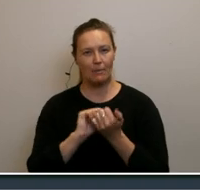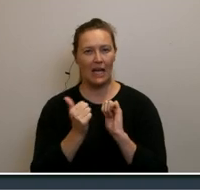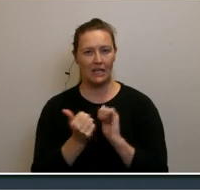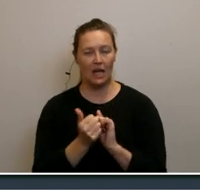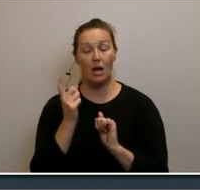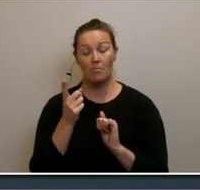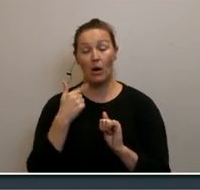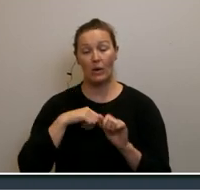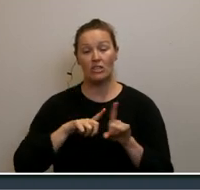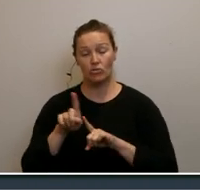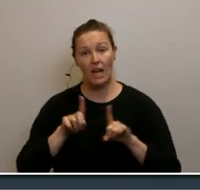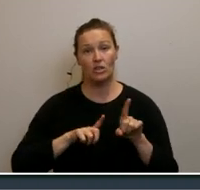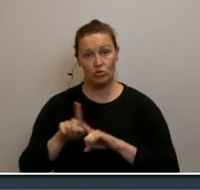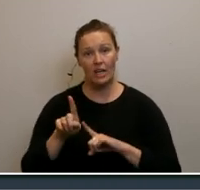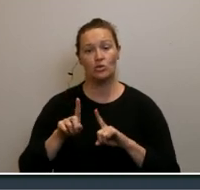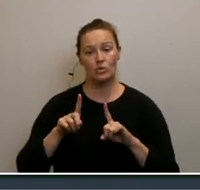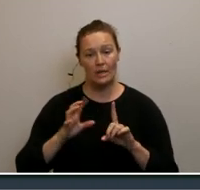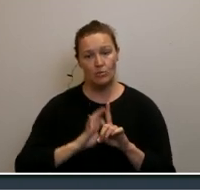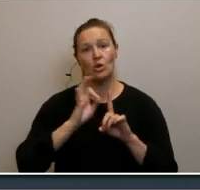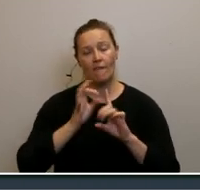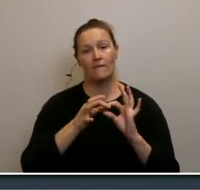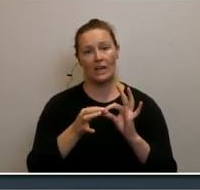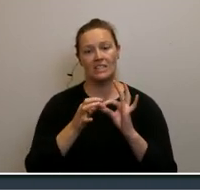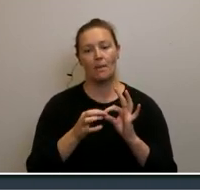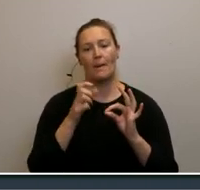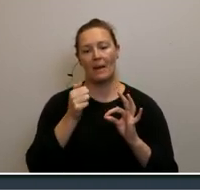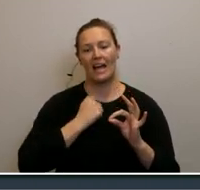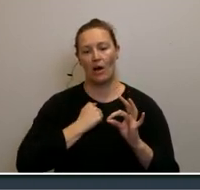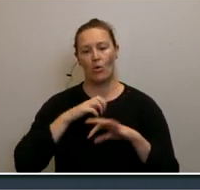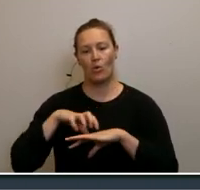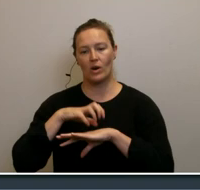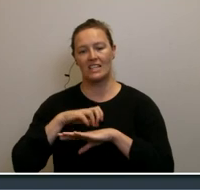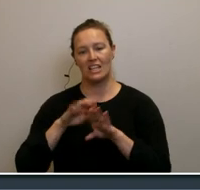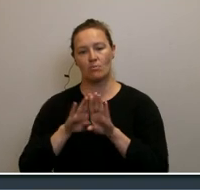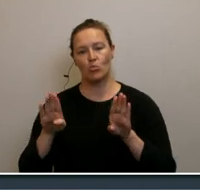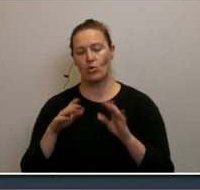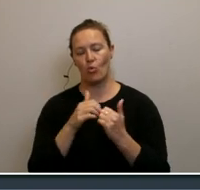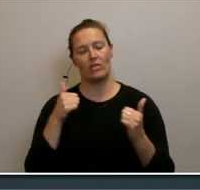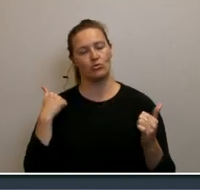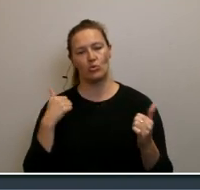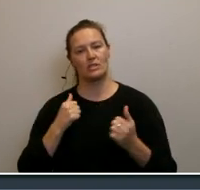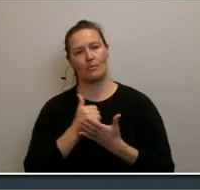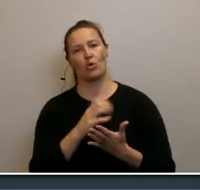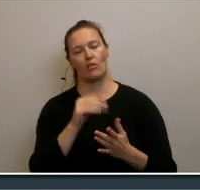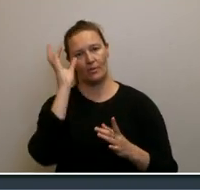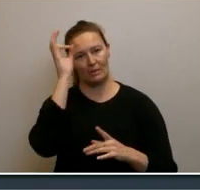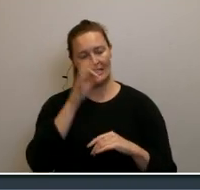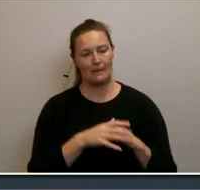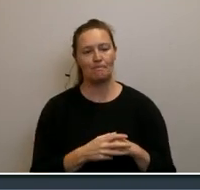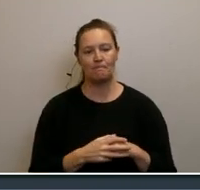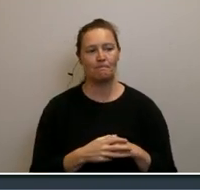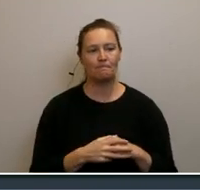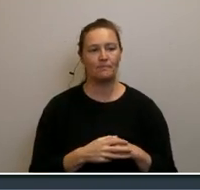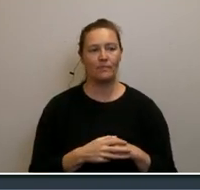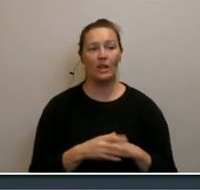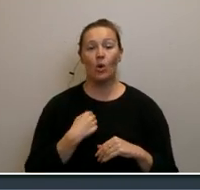of attempts to progress this relationship, our Tai Whenua board withdrew our support from the committee. As stated